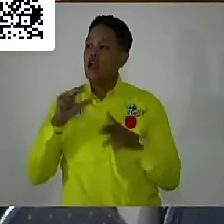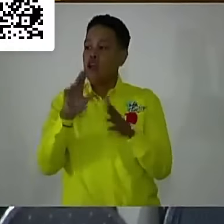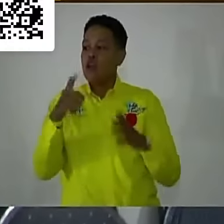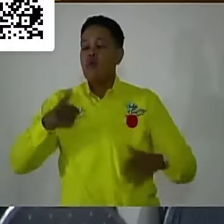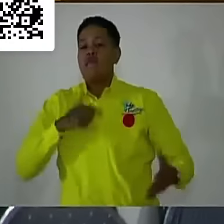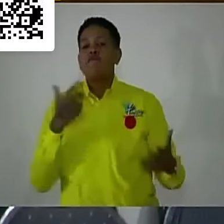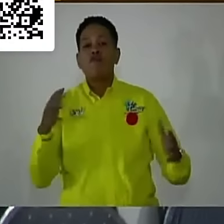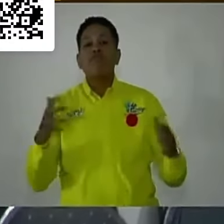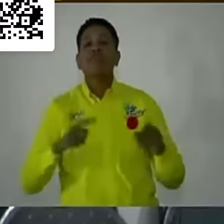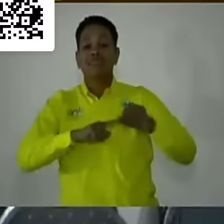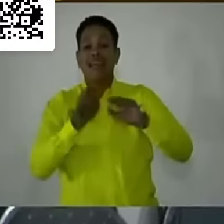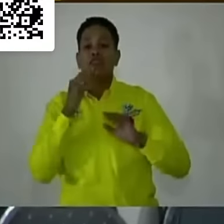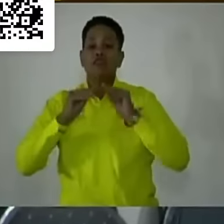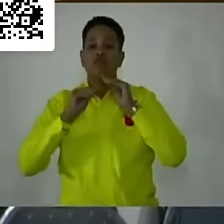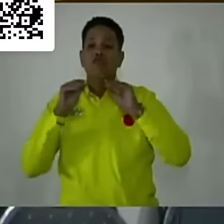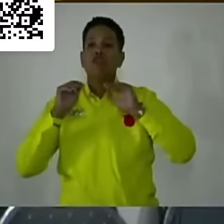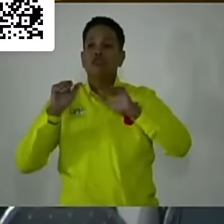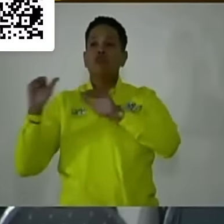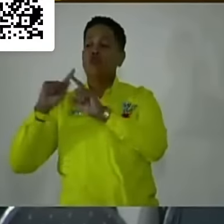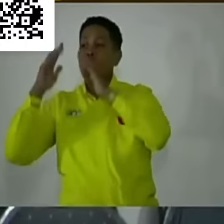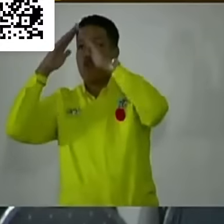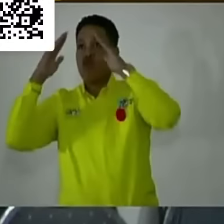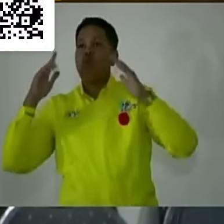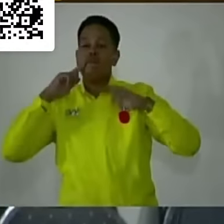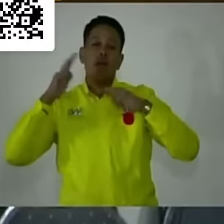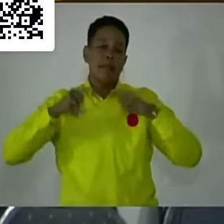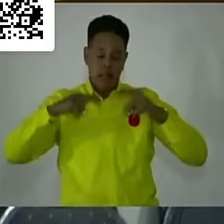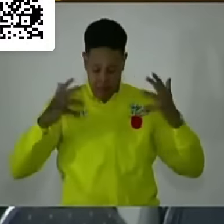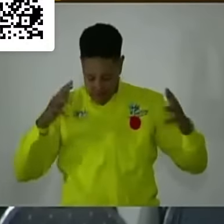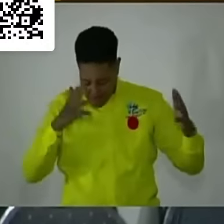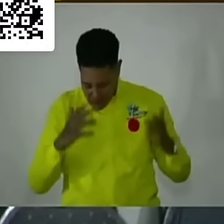already started to restore roofing on the building.